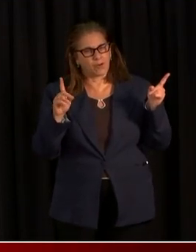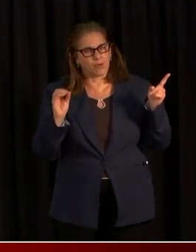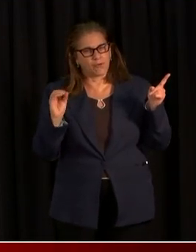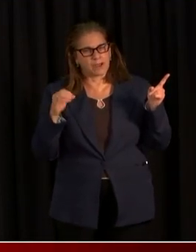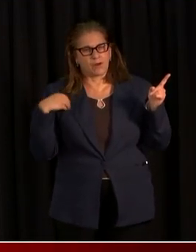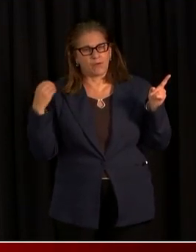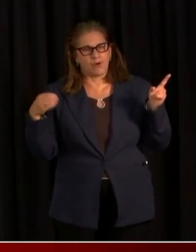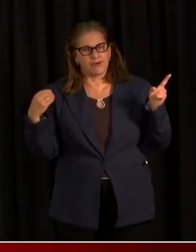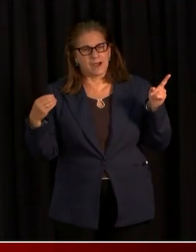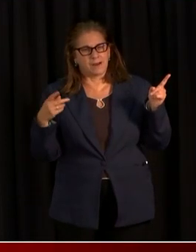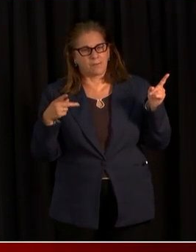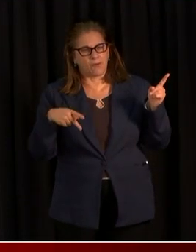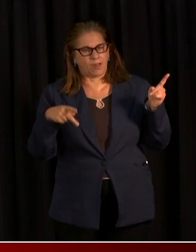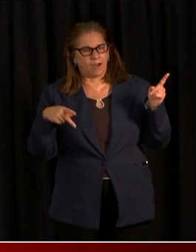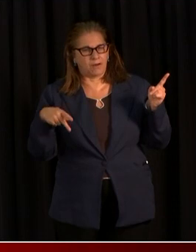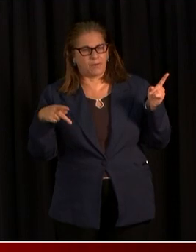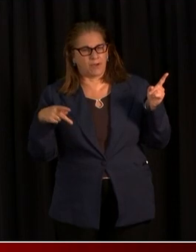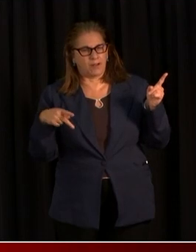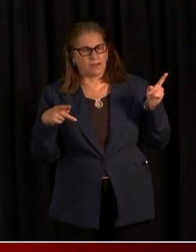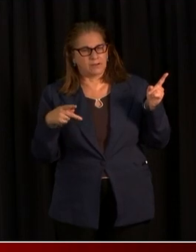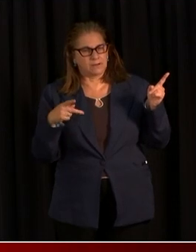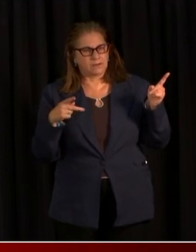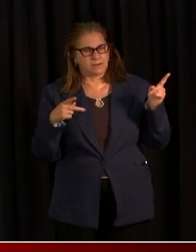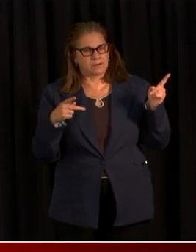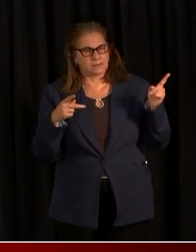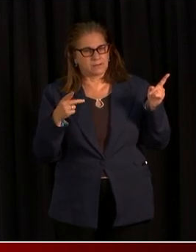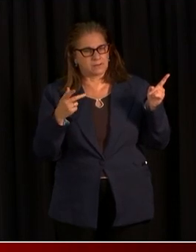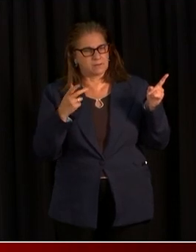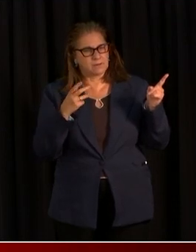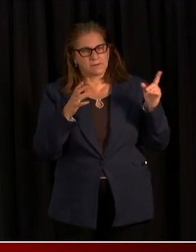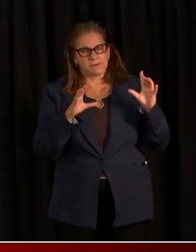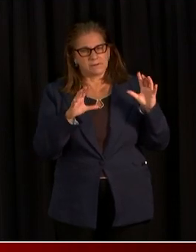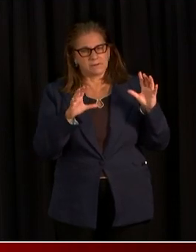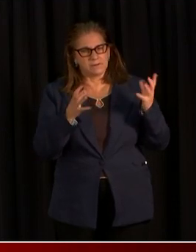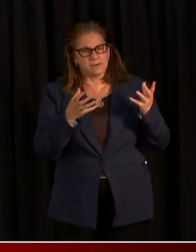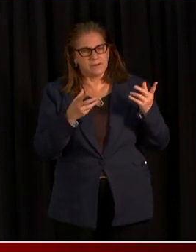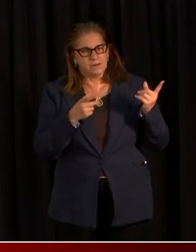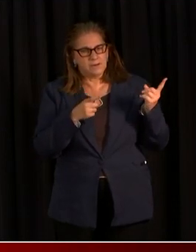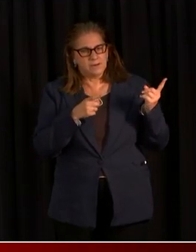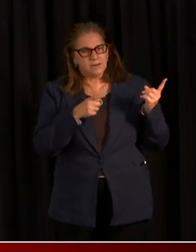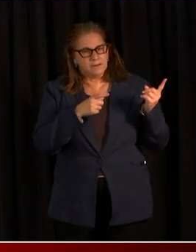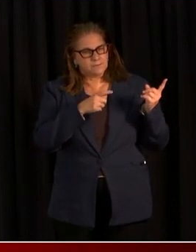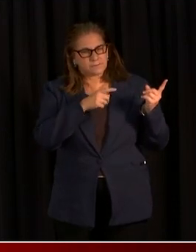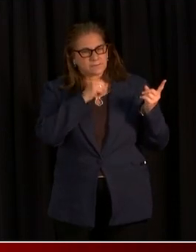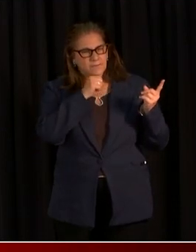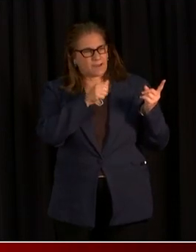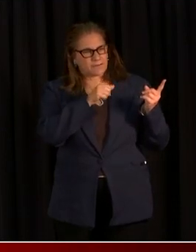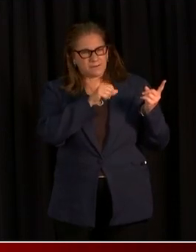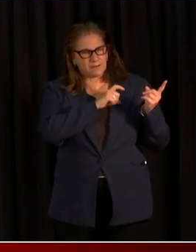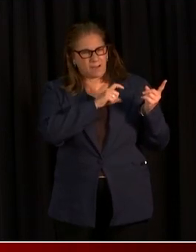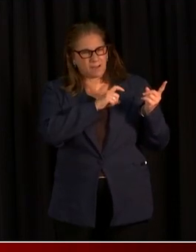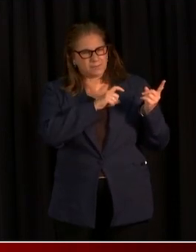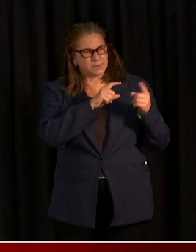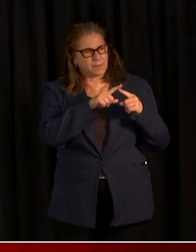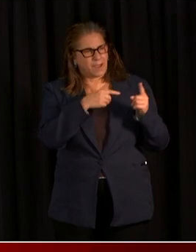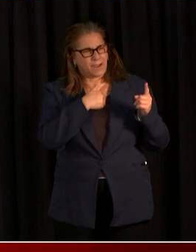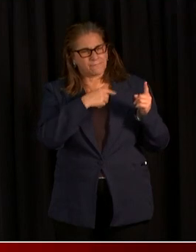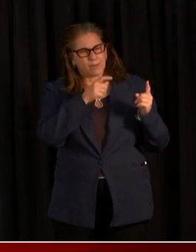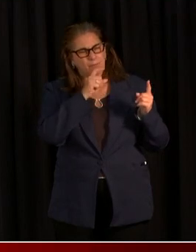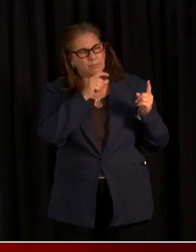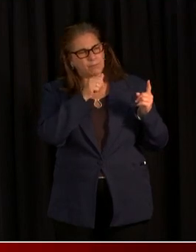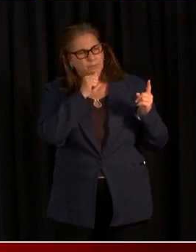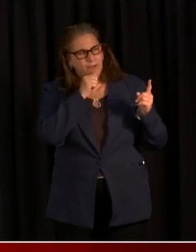can you tell us? What's your fear? I mean, we've seen something close to this, and I mean, not quite what Portland has seen, but we've certainly seen